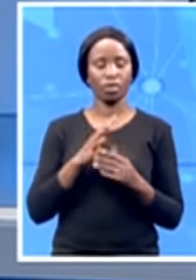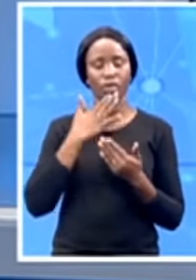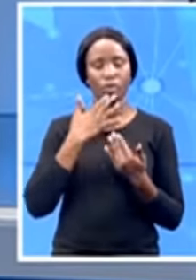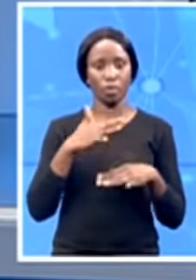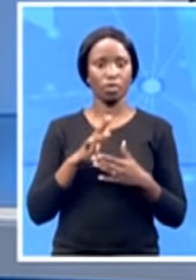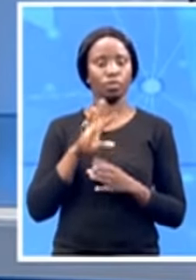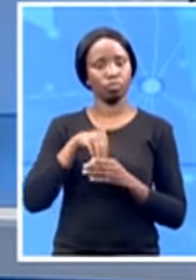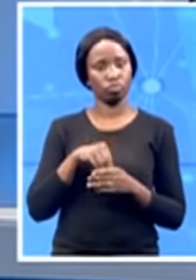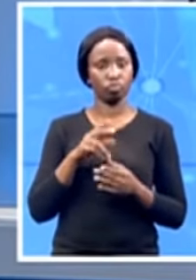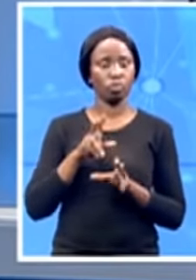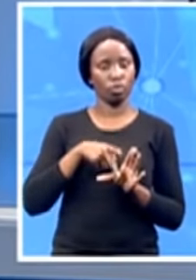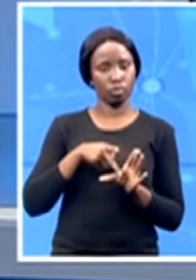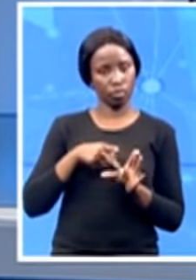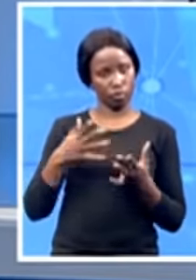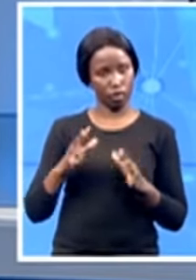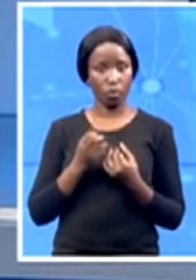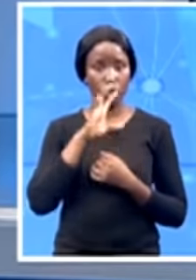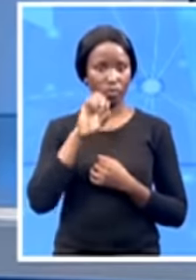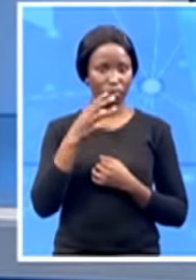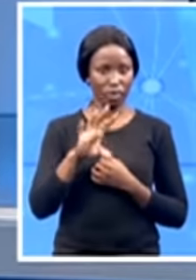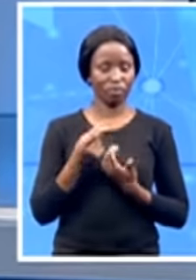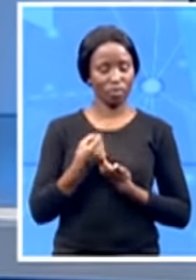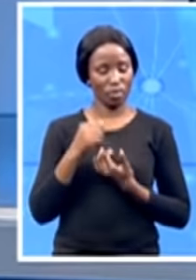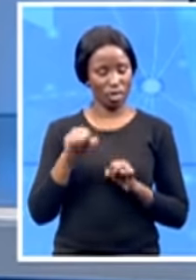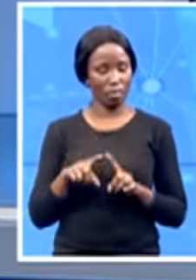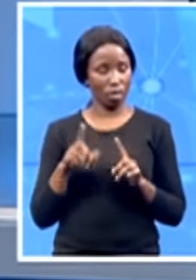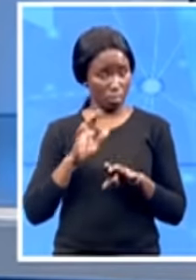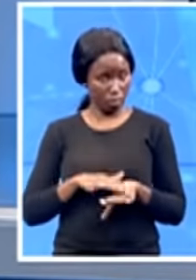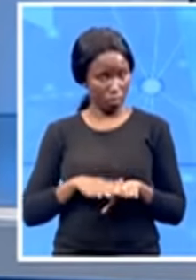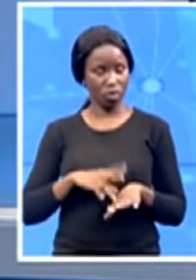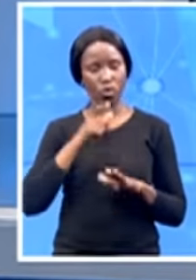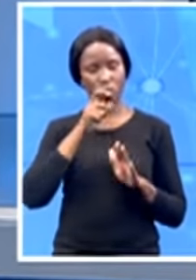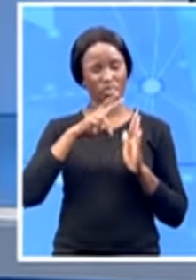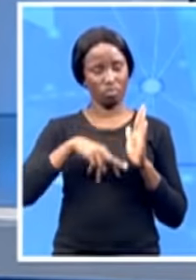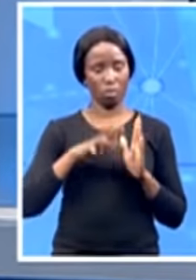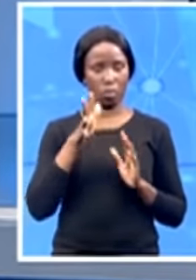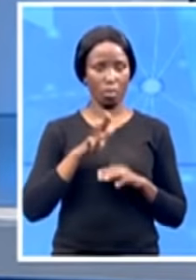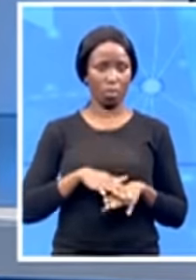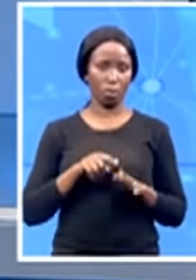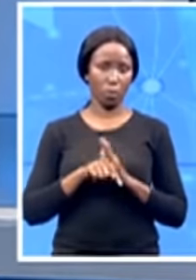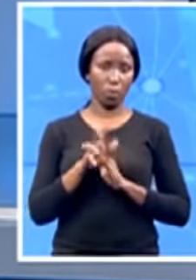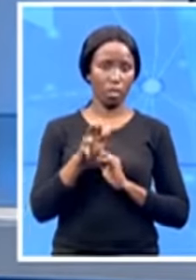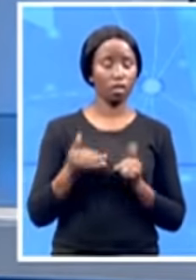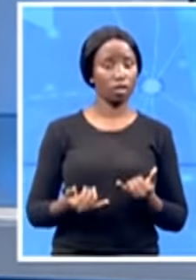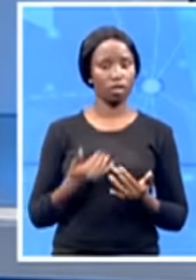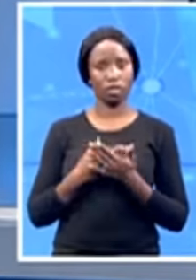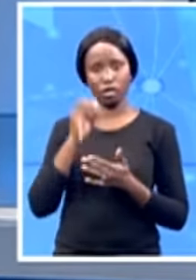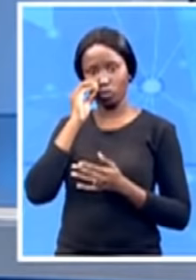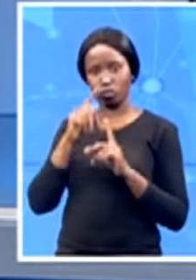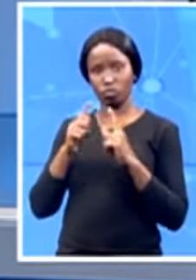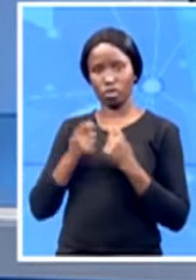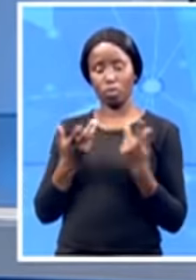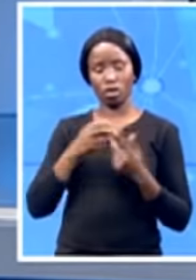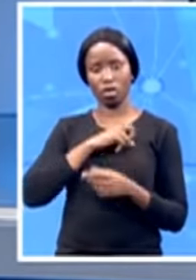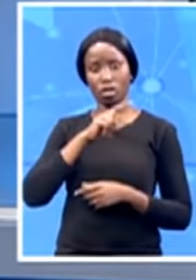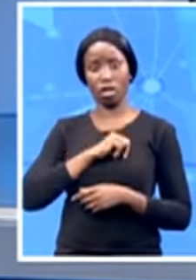the day. We will continue to read your comments throughout the show. Now, our news team in KwaZulu-Natal has been deployed to Nkandla to